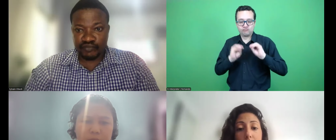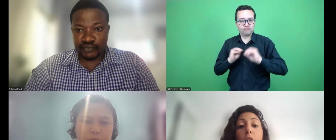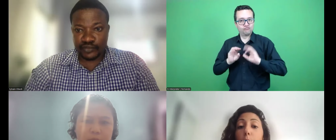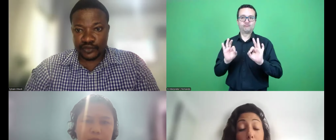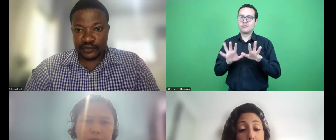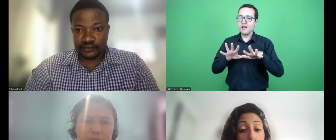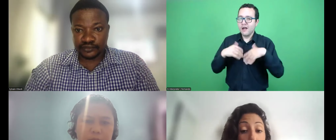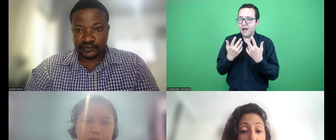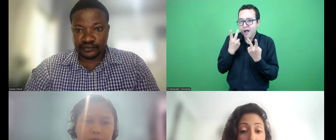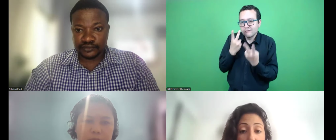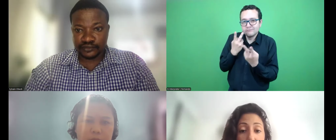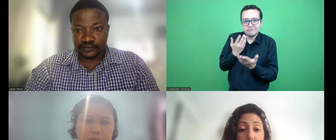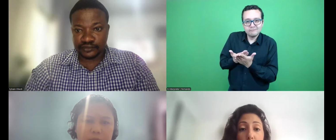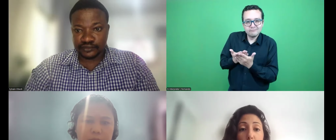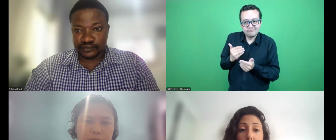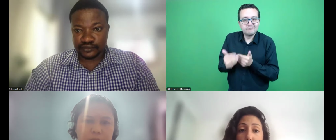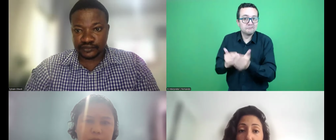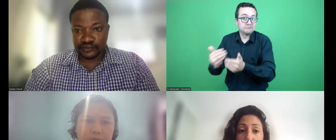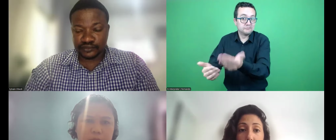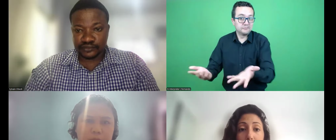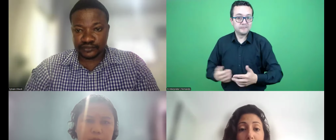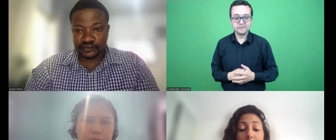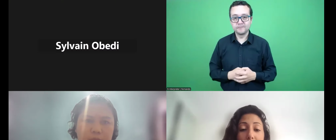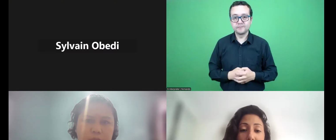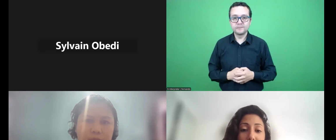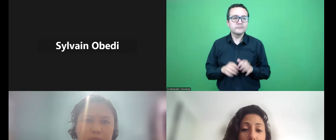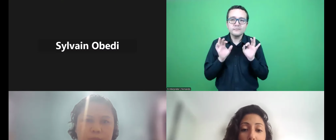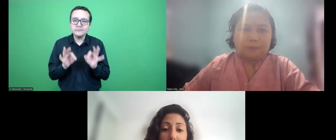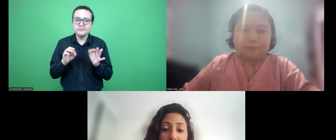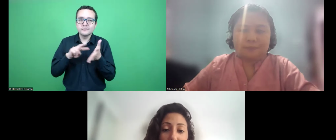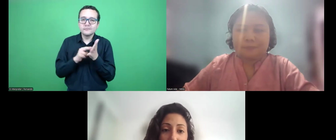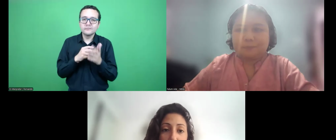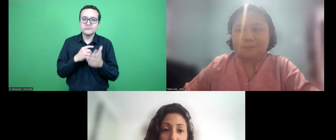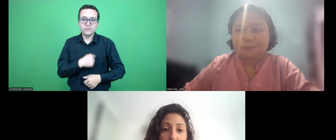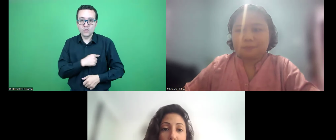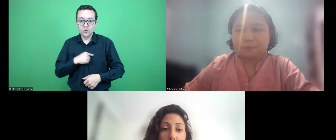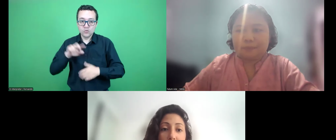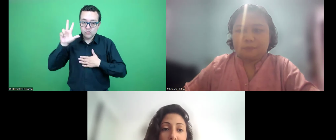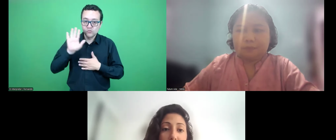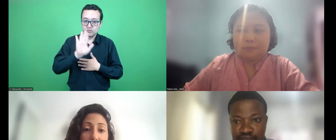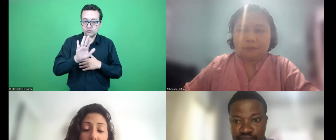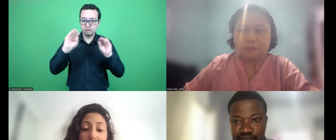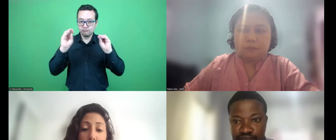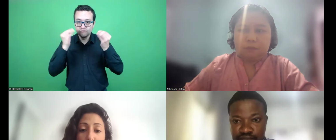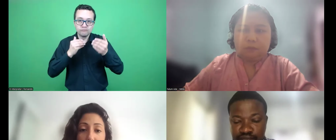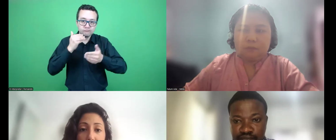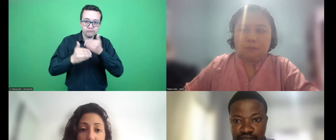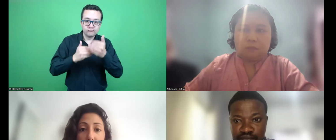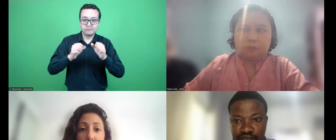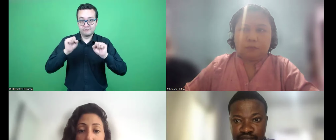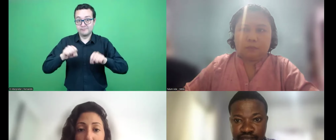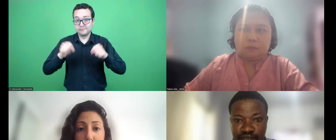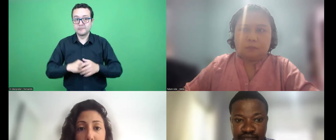and what type of commitments you would like to see. And we'll have a session with Sylvain